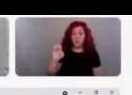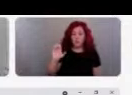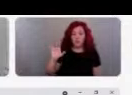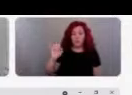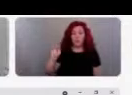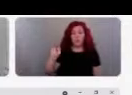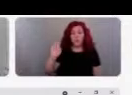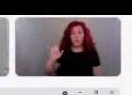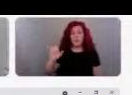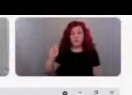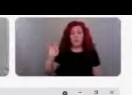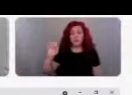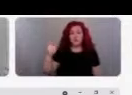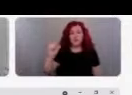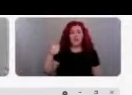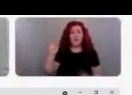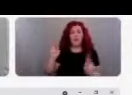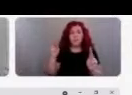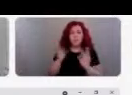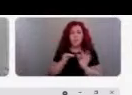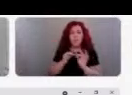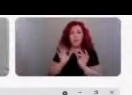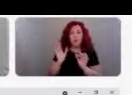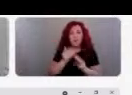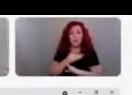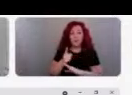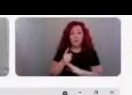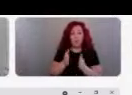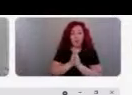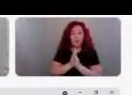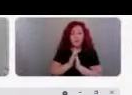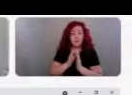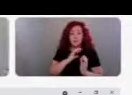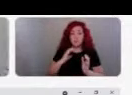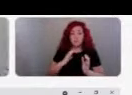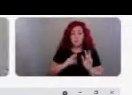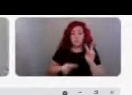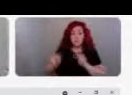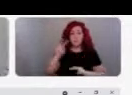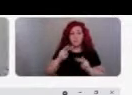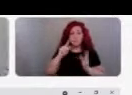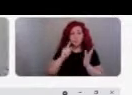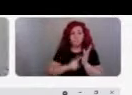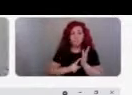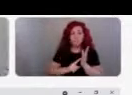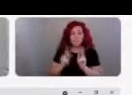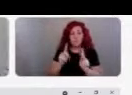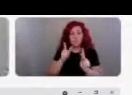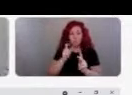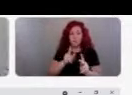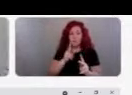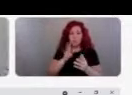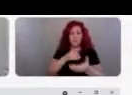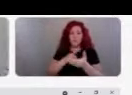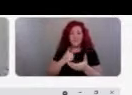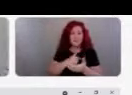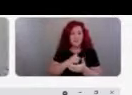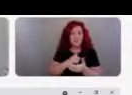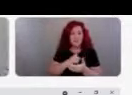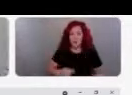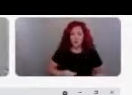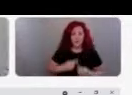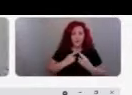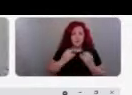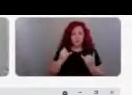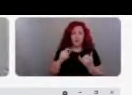well as others who have spoken before me i'll ask the commission to observe that the handful of speakers who spoke against us were not residents of current